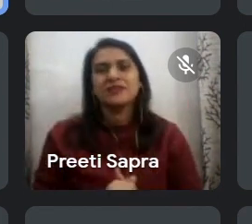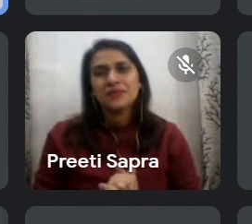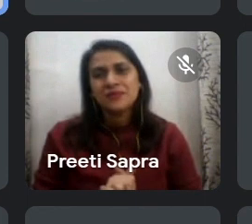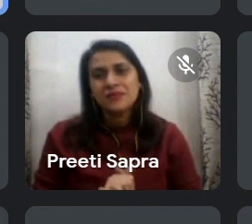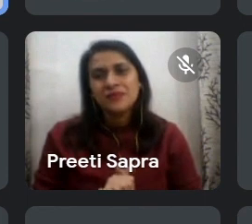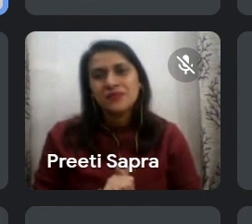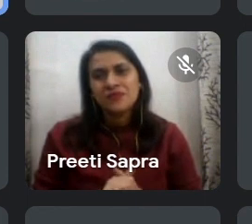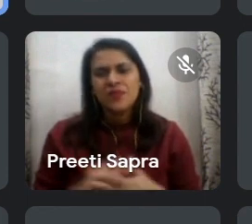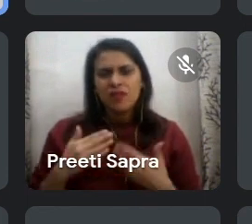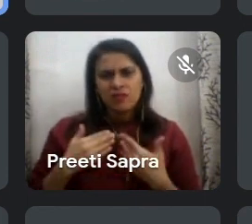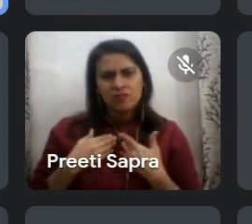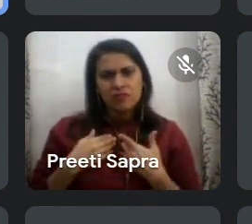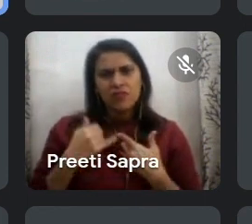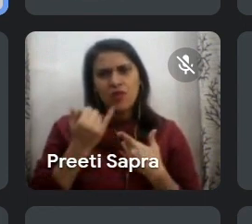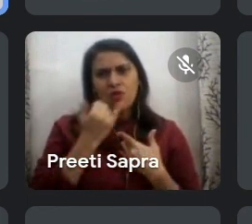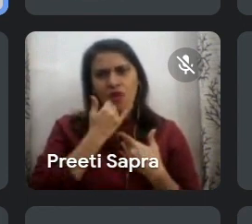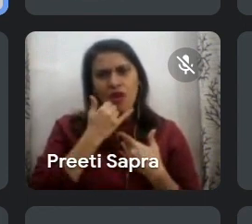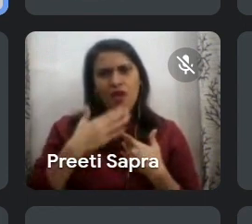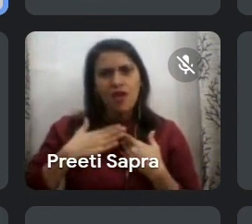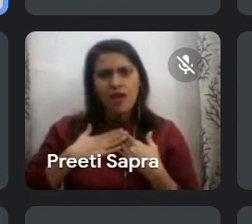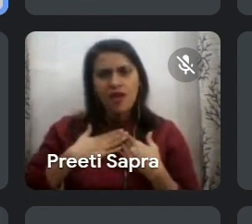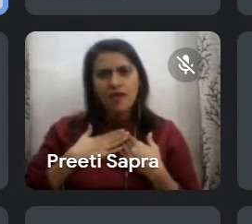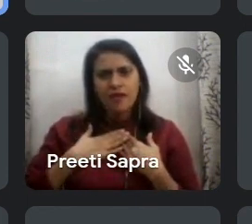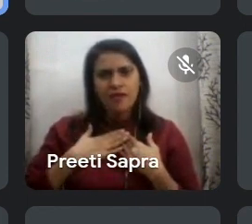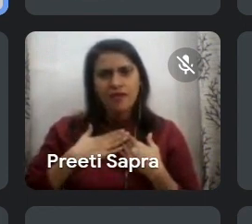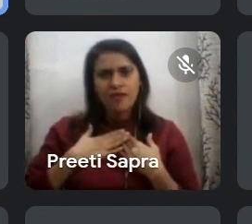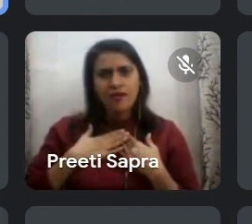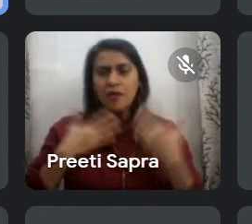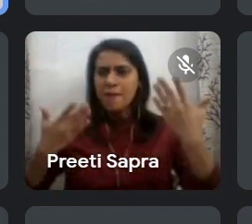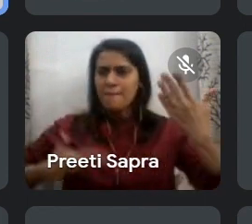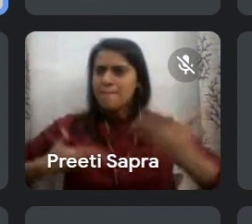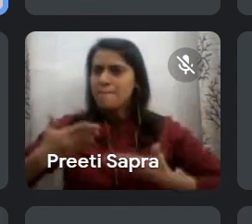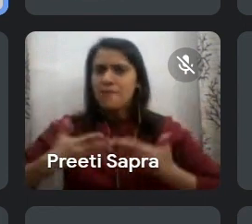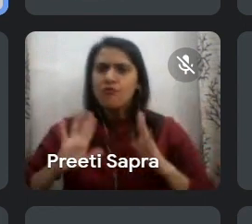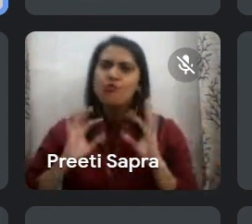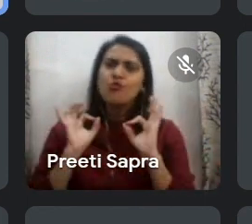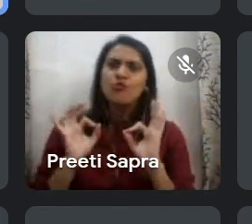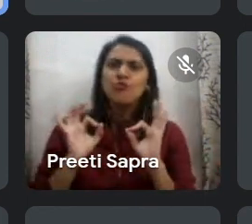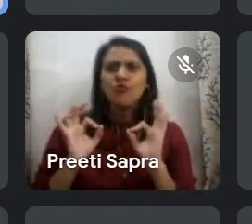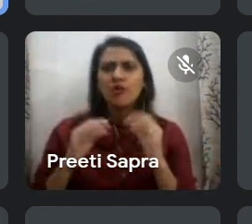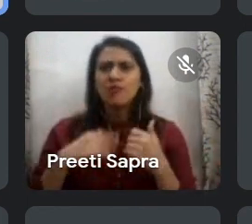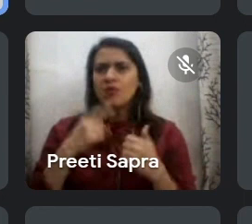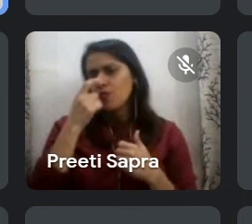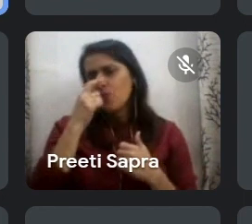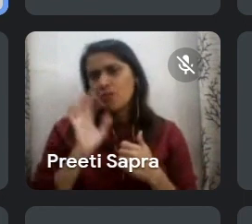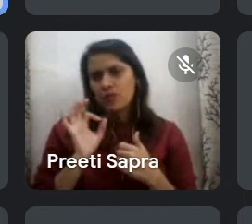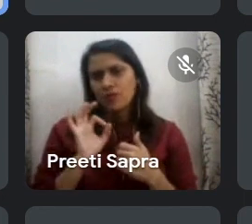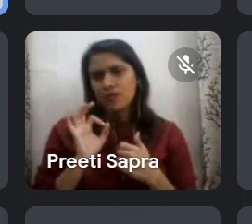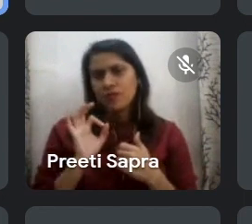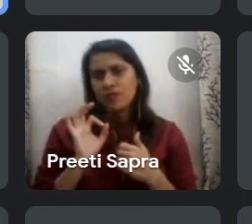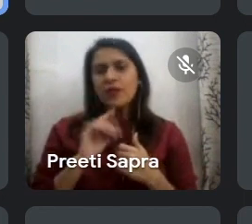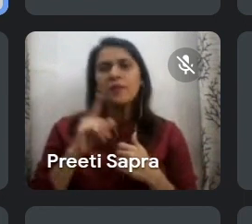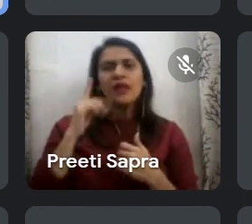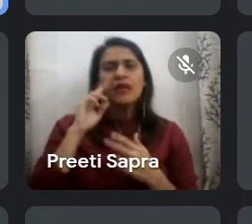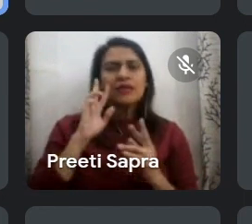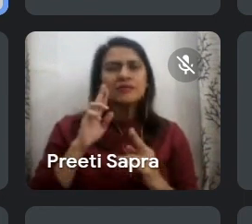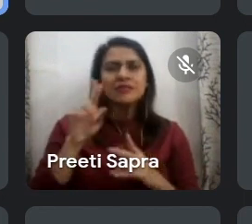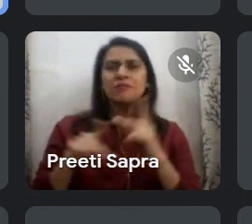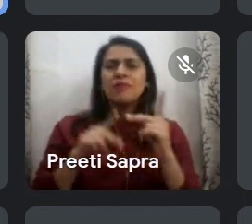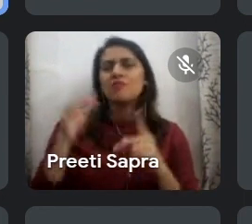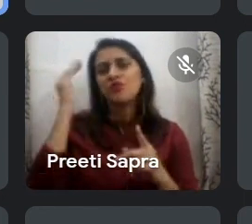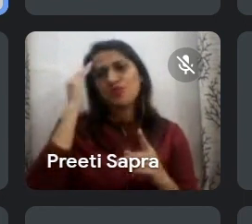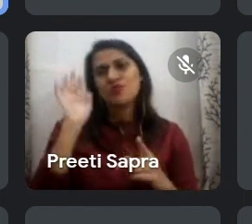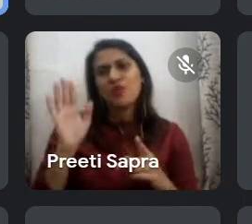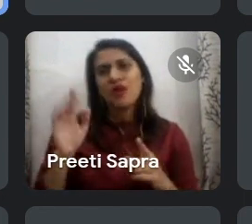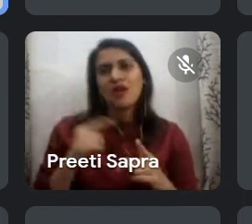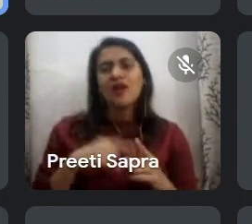wrong with me, not in the behavioral way, but as in the wiring. And I wish people knew that. I was